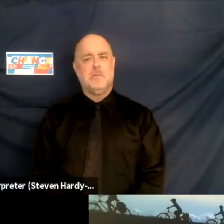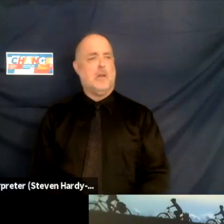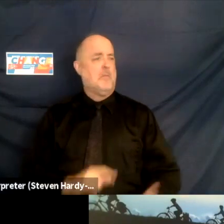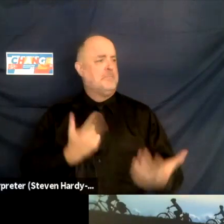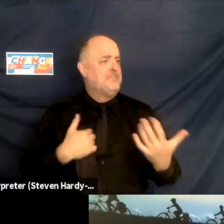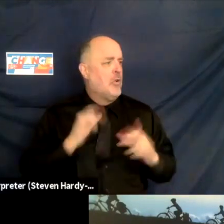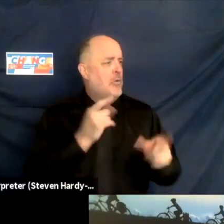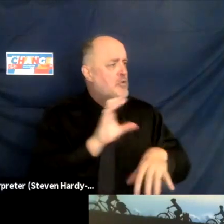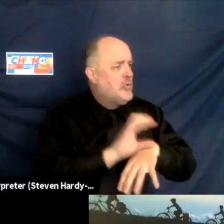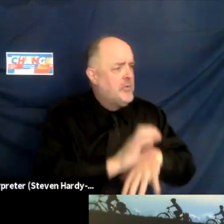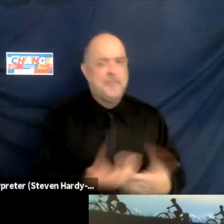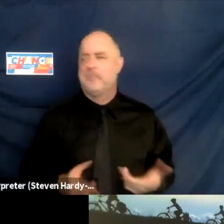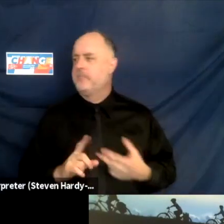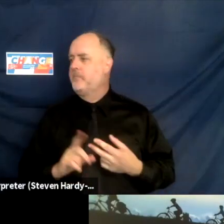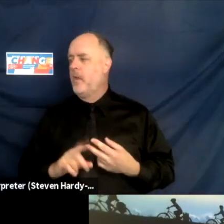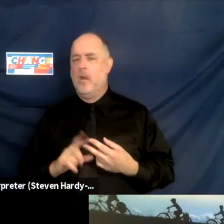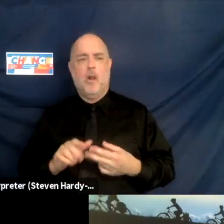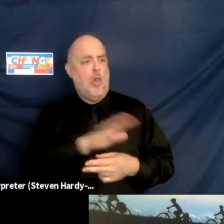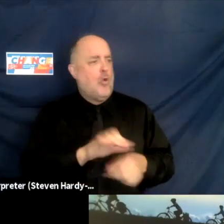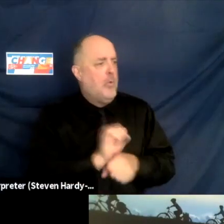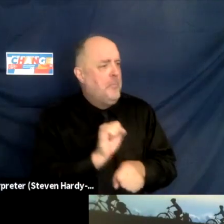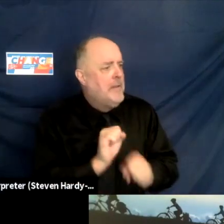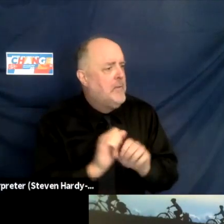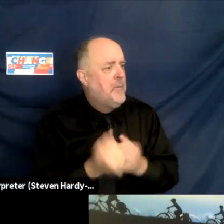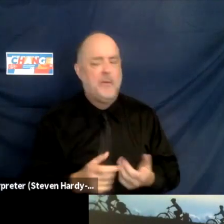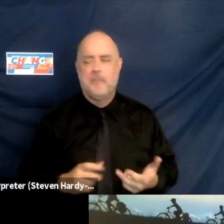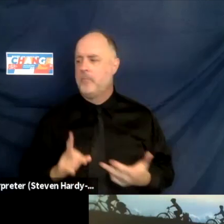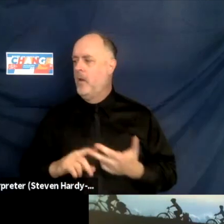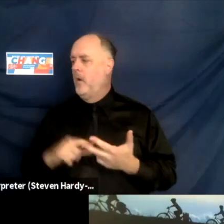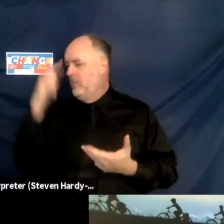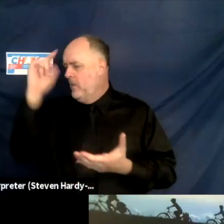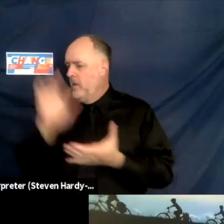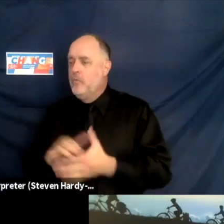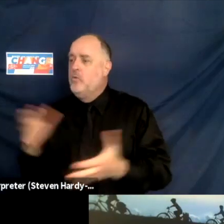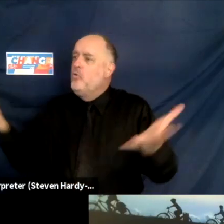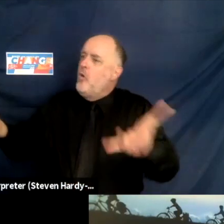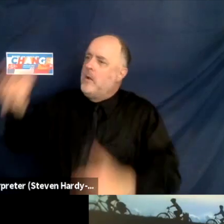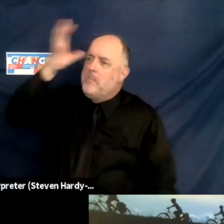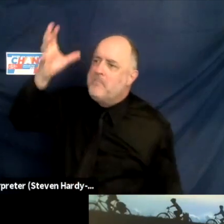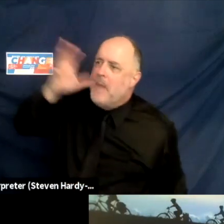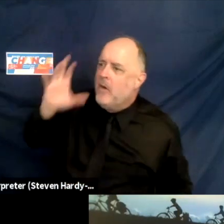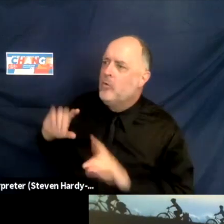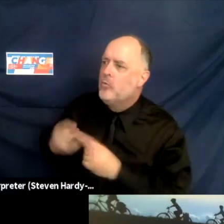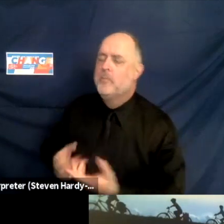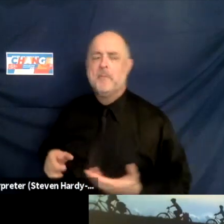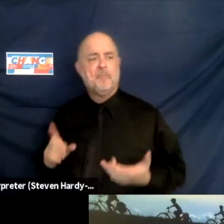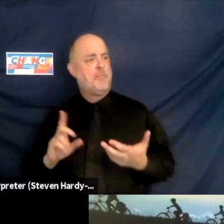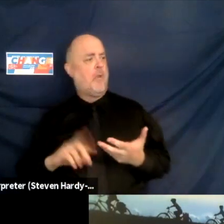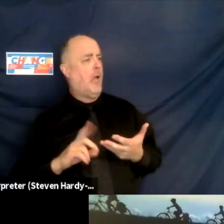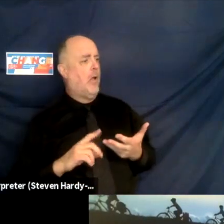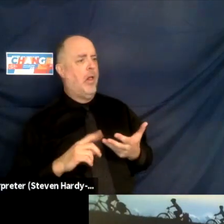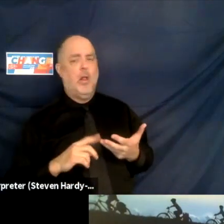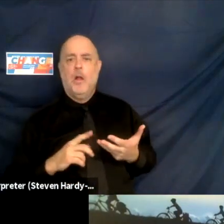I believe in going into the local business association. I believe in talking to parent associations. I believe in